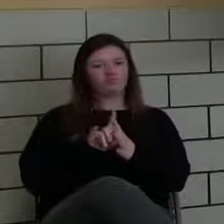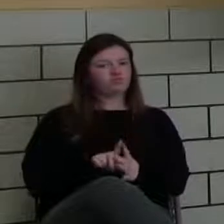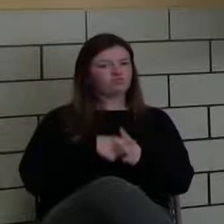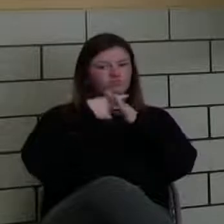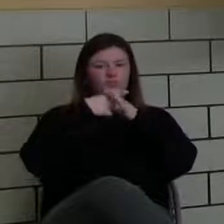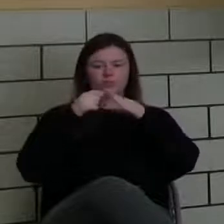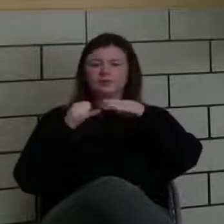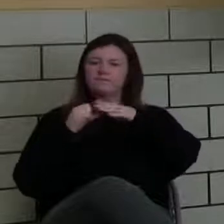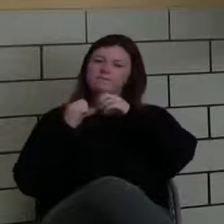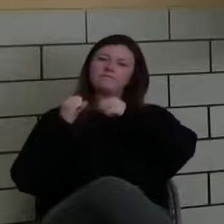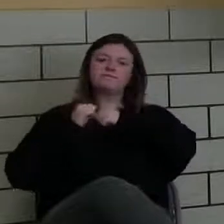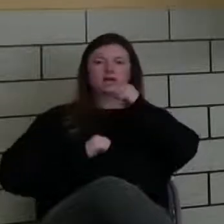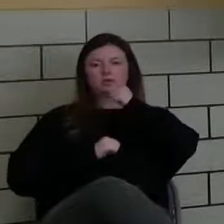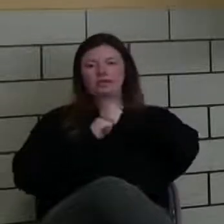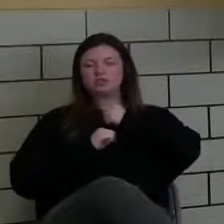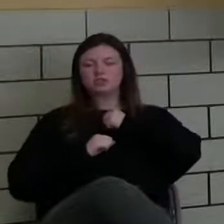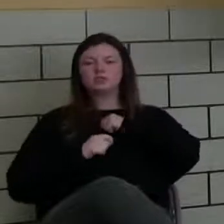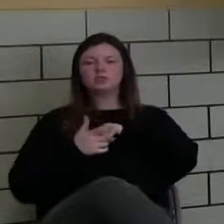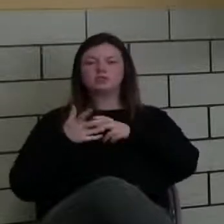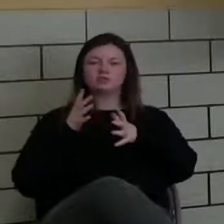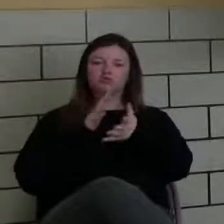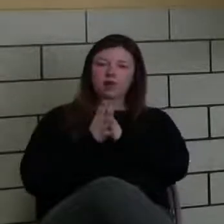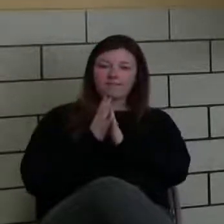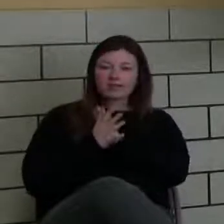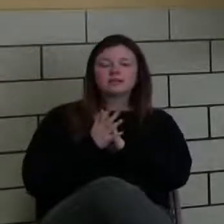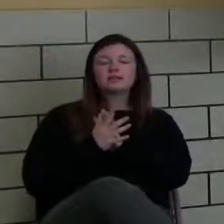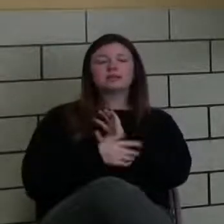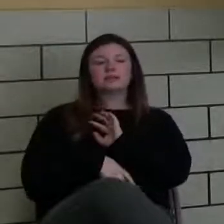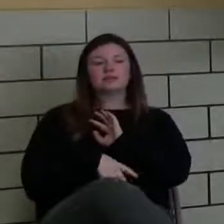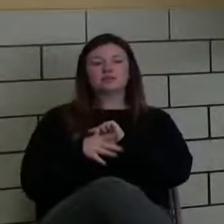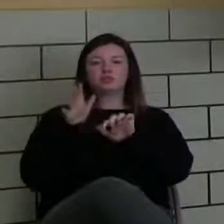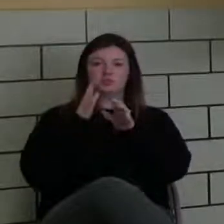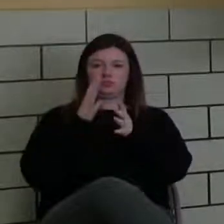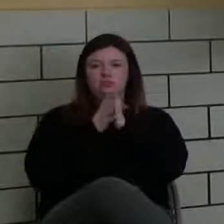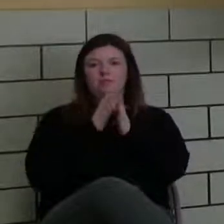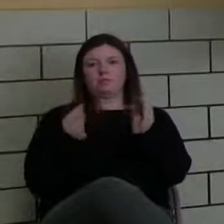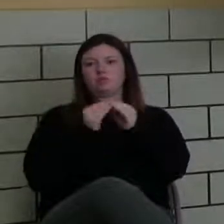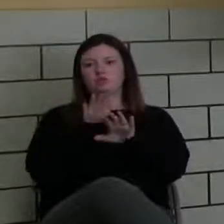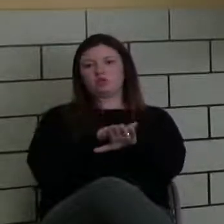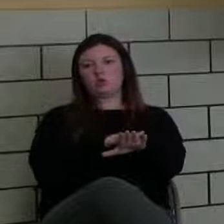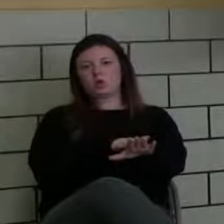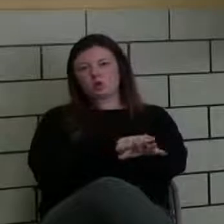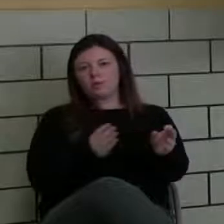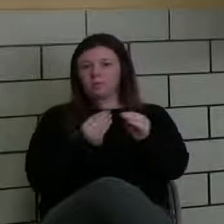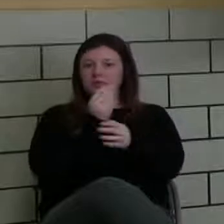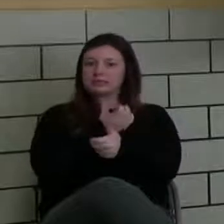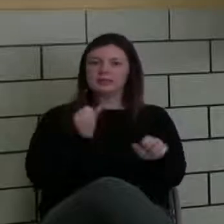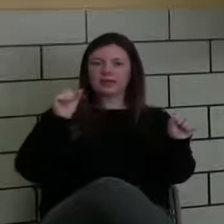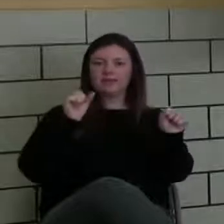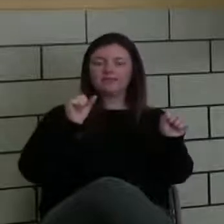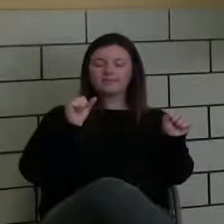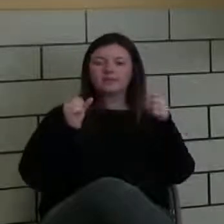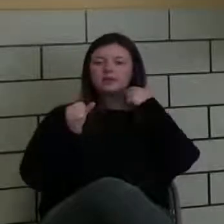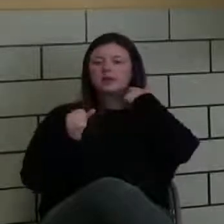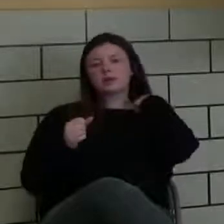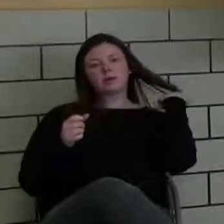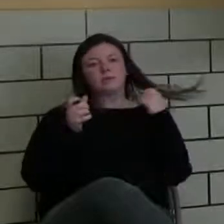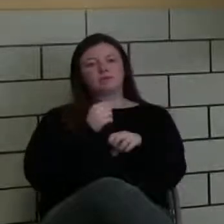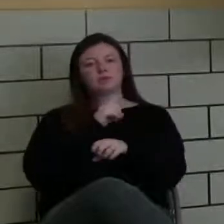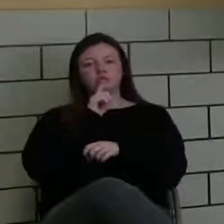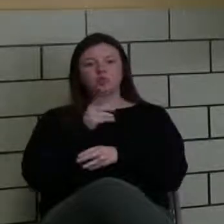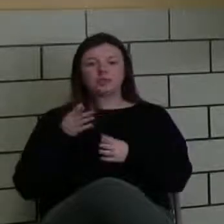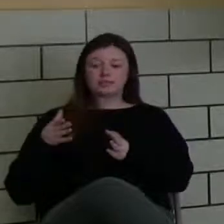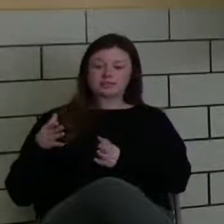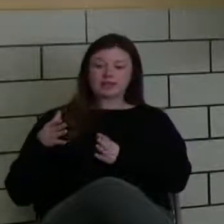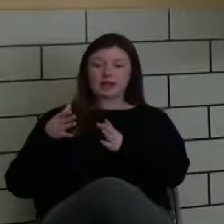traffic and slowing traffic down and making the corridor safer. We're making sure that sidewalk